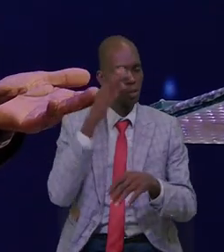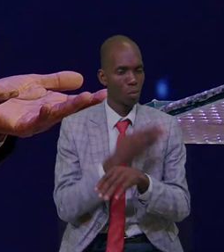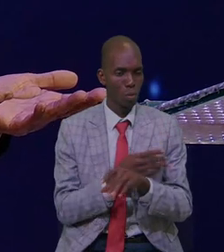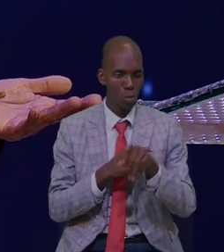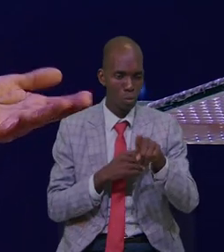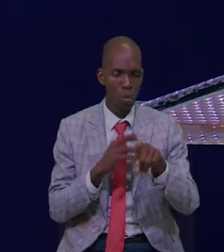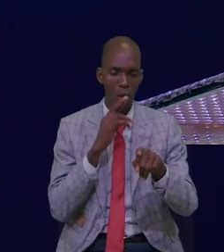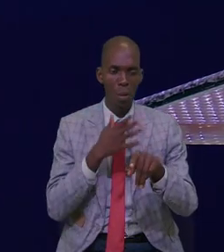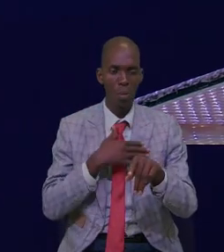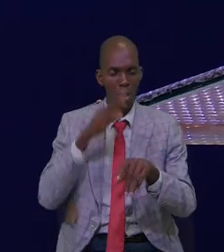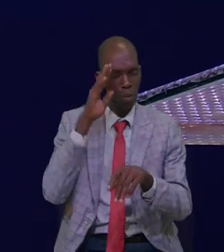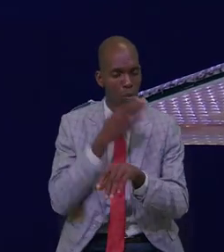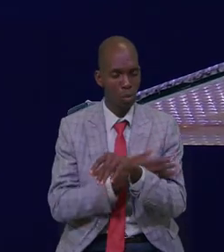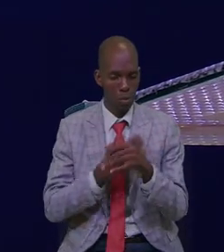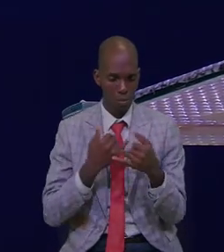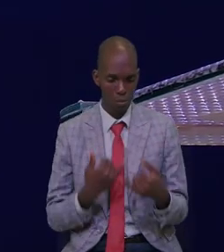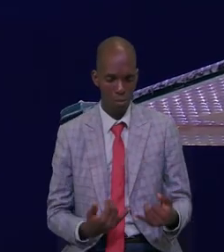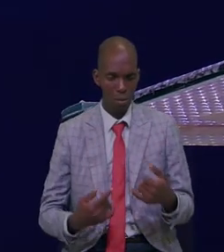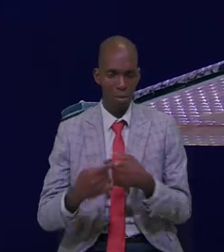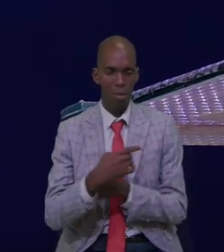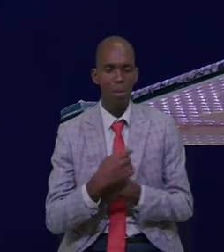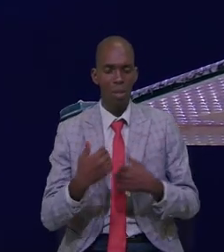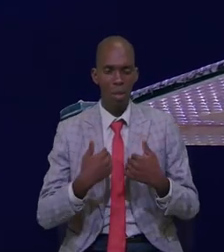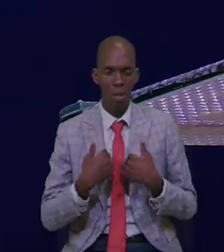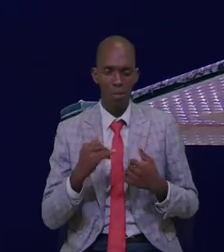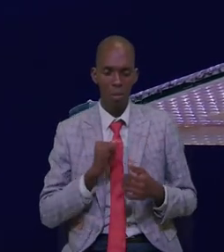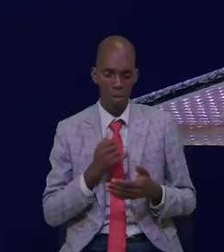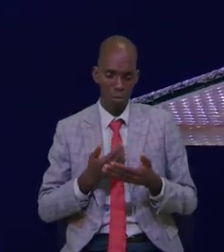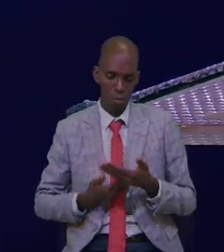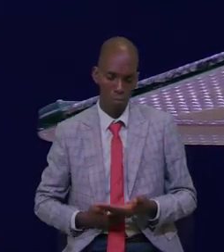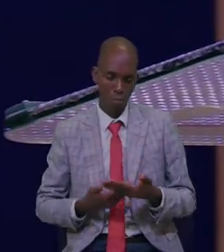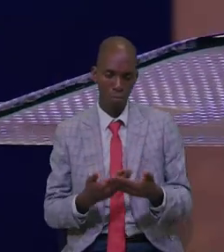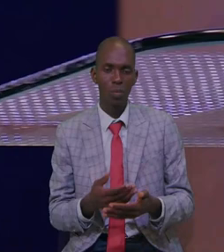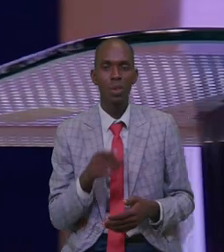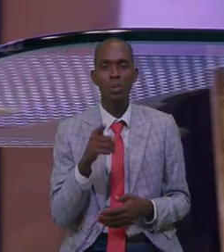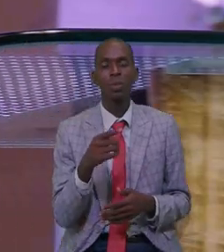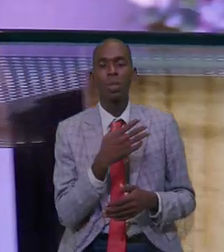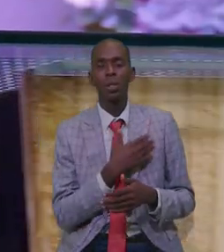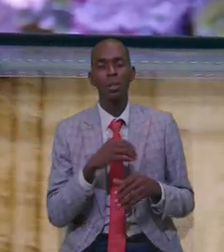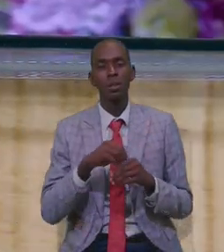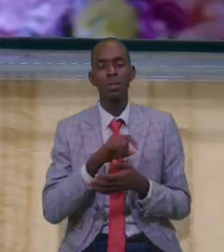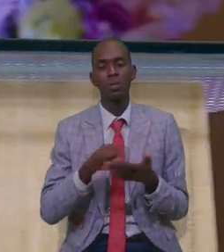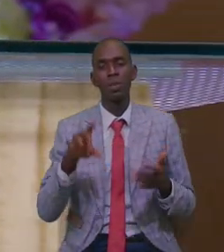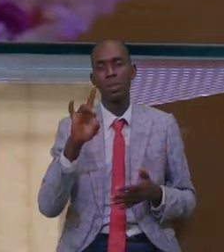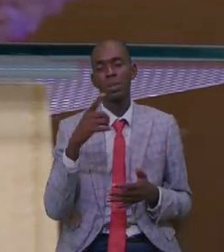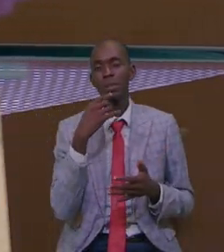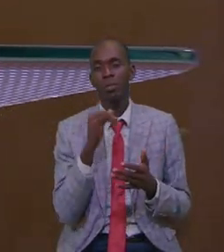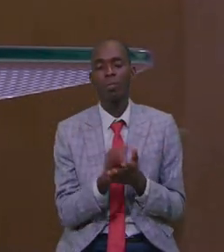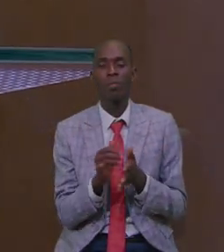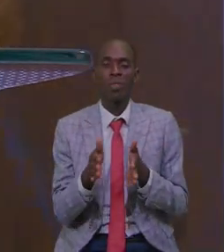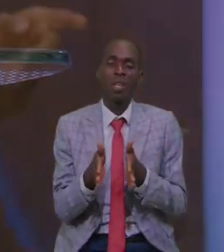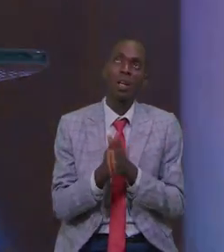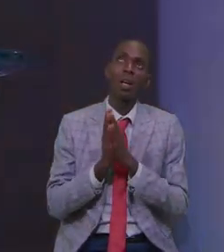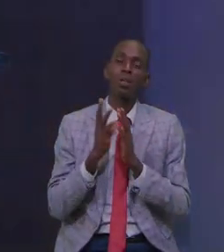Son, this day have I begotten thee. Then verse 8 tells us, it says, ask of me,